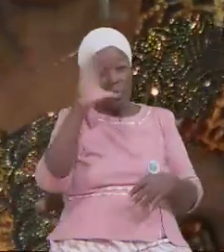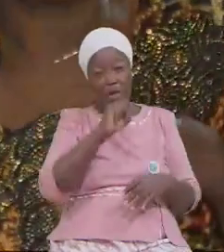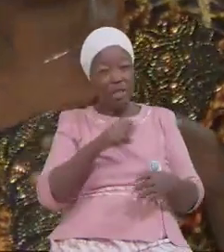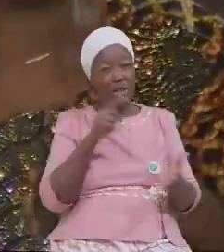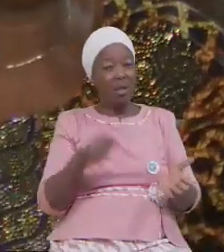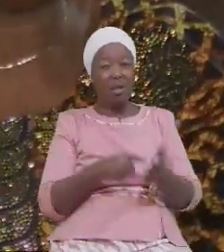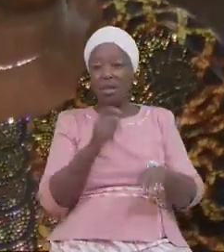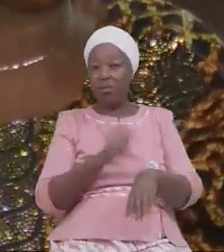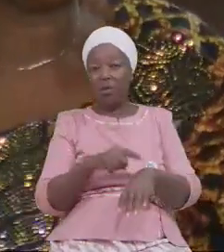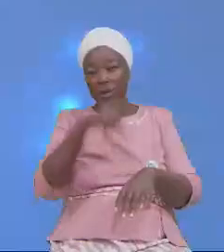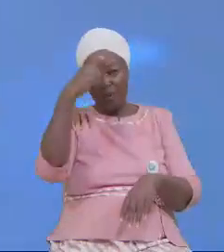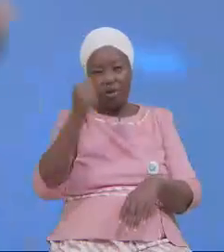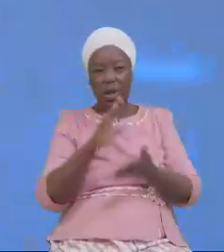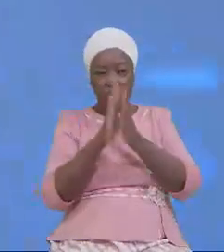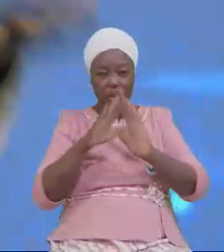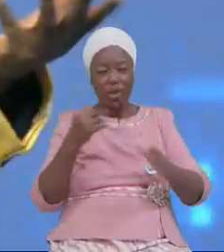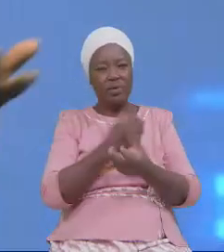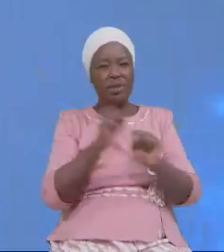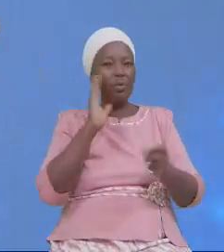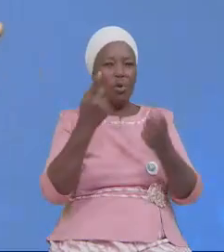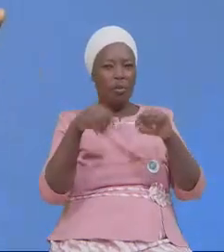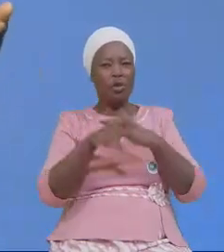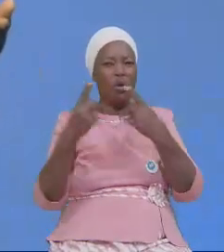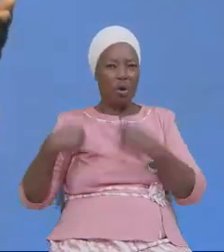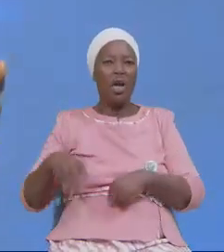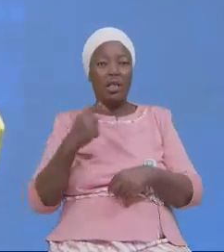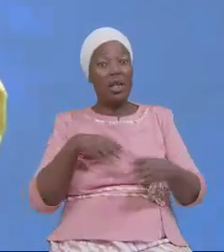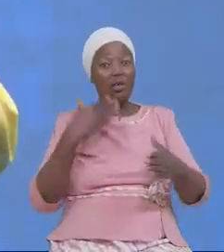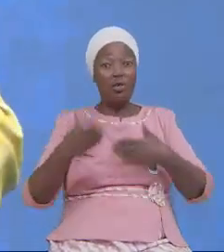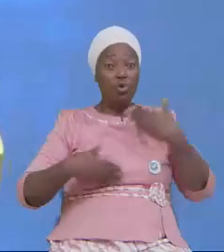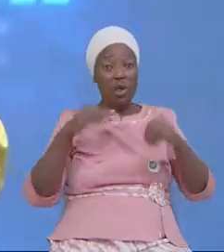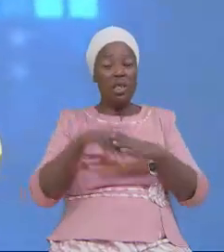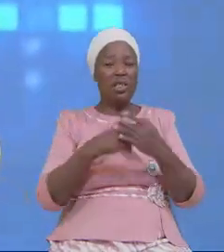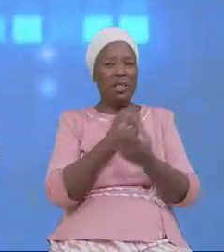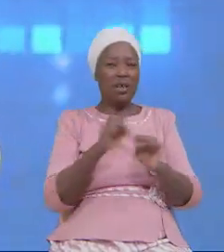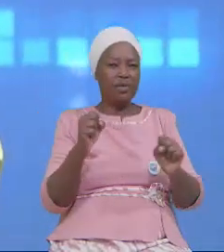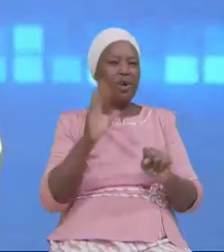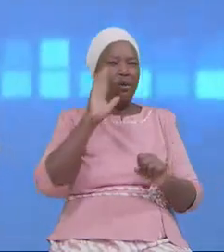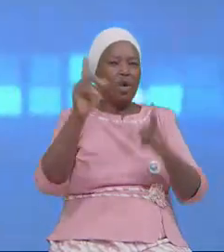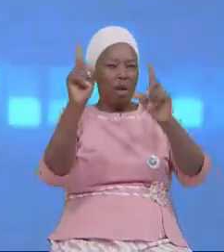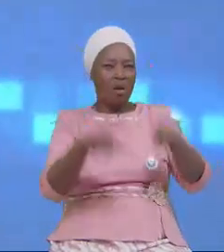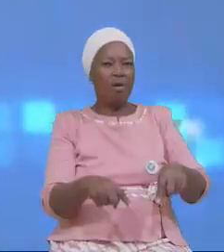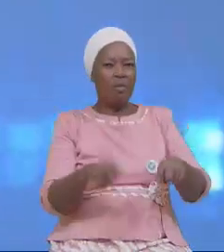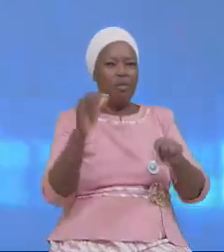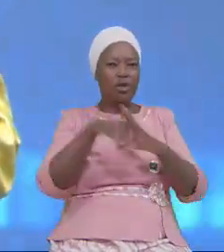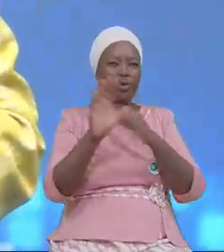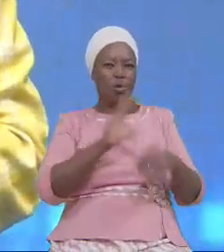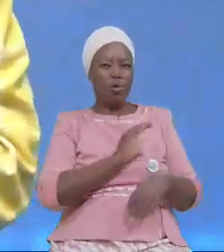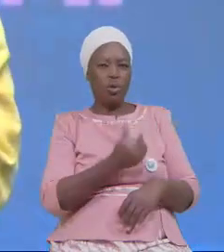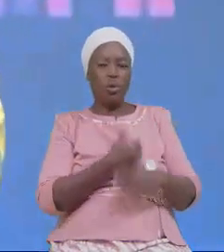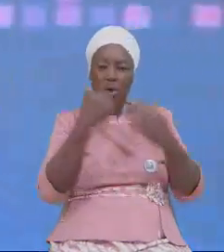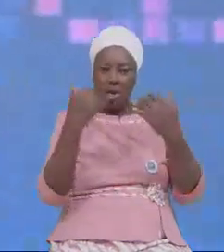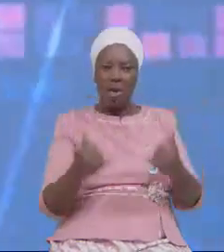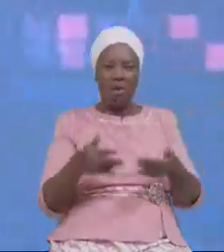come to your heart. The joy in salvation will come to your soul right there. Let's